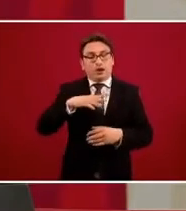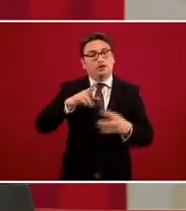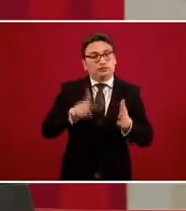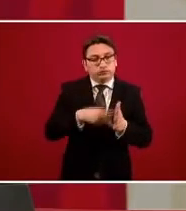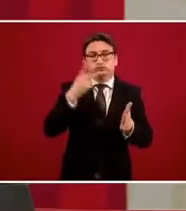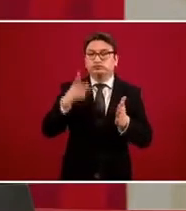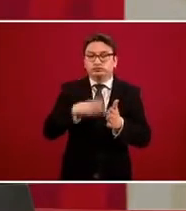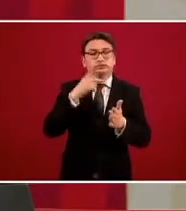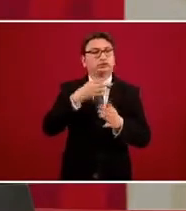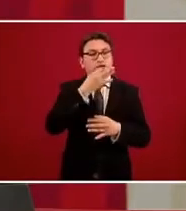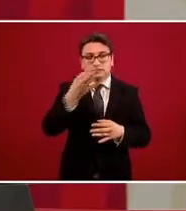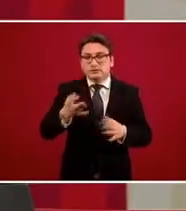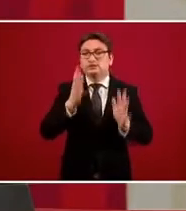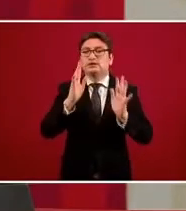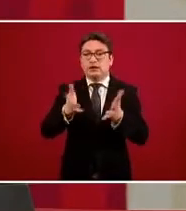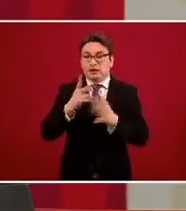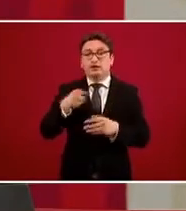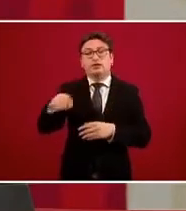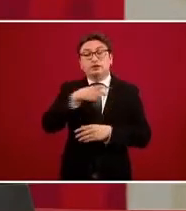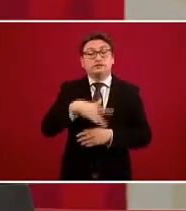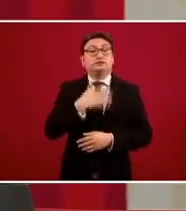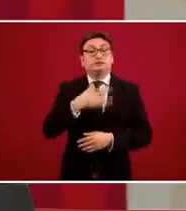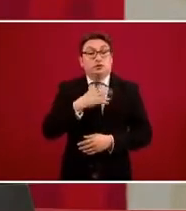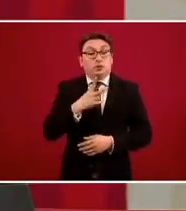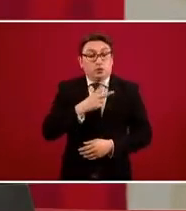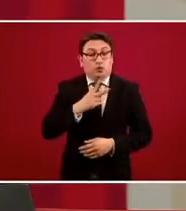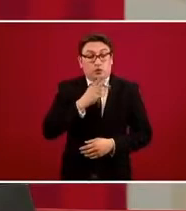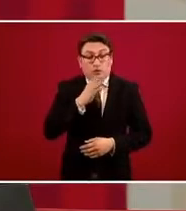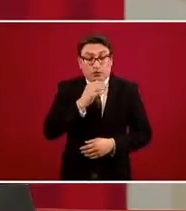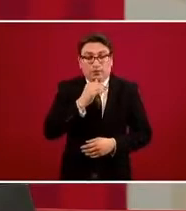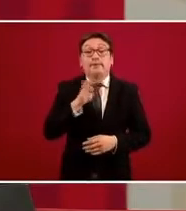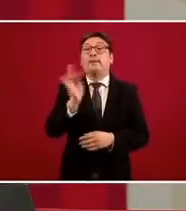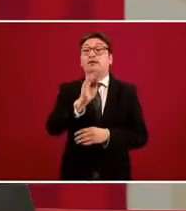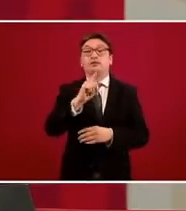we've reminded the population of this